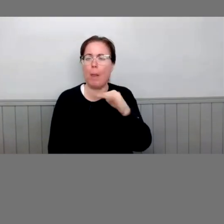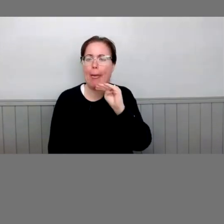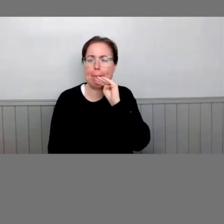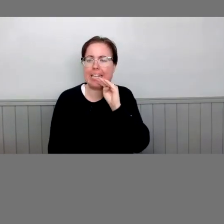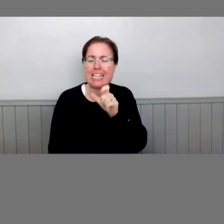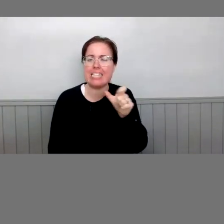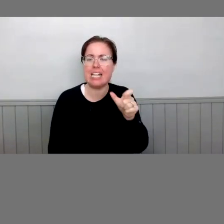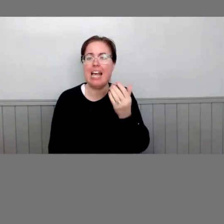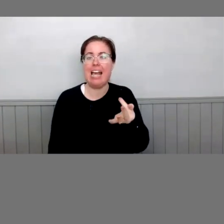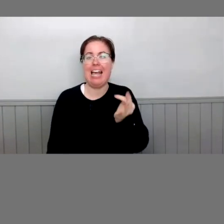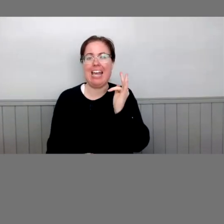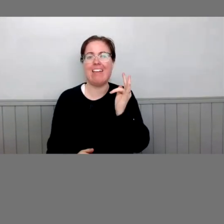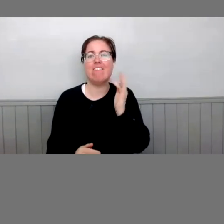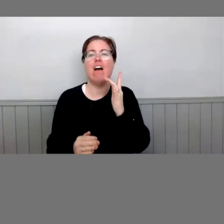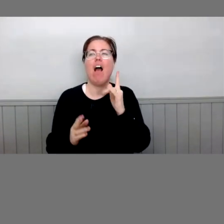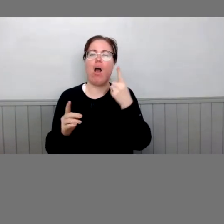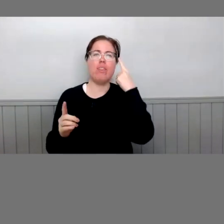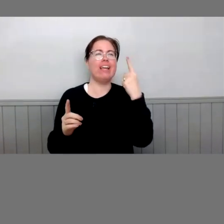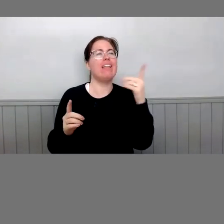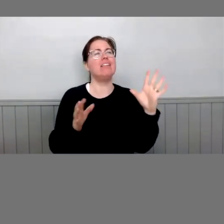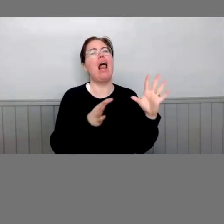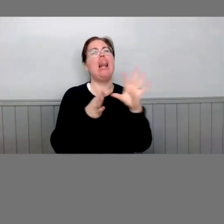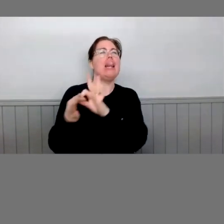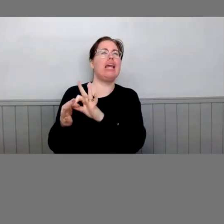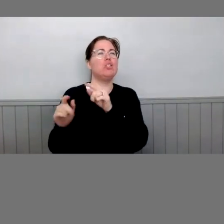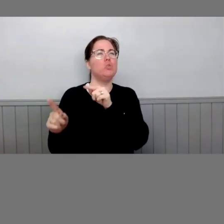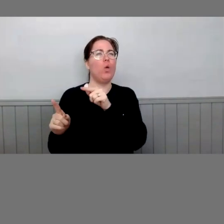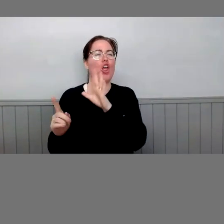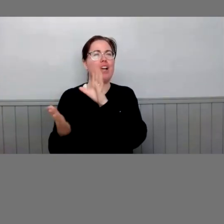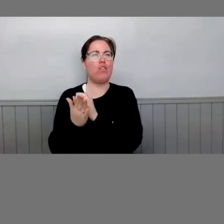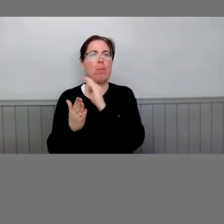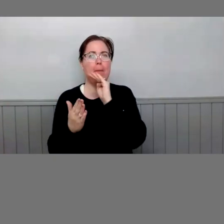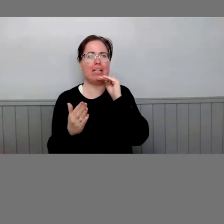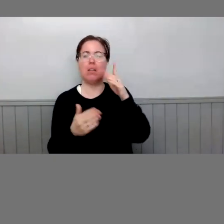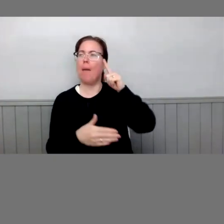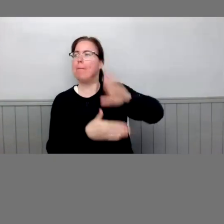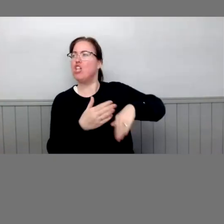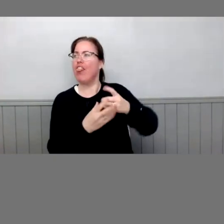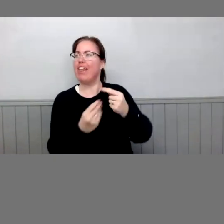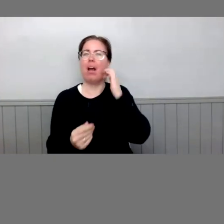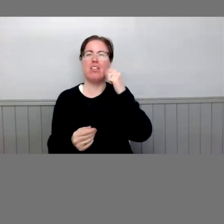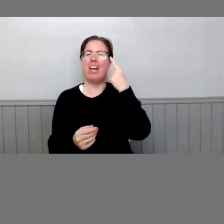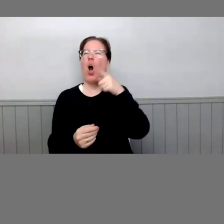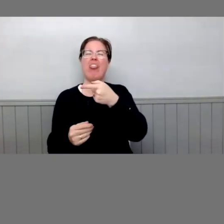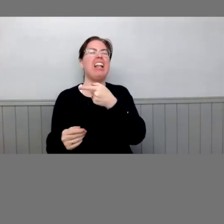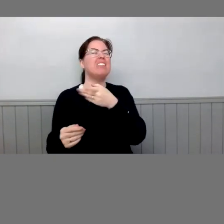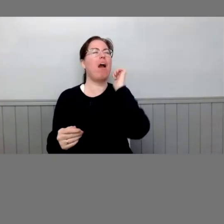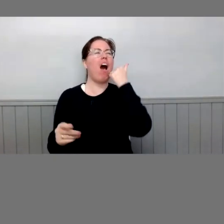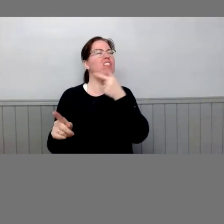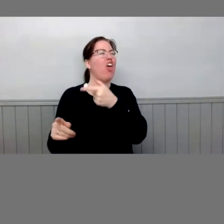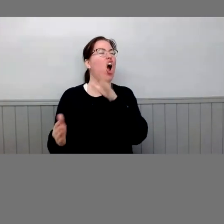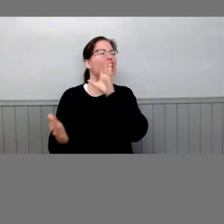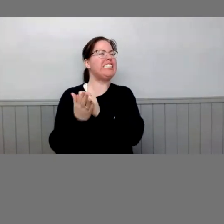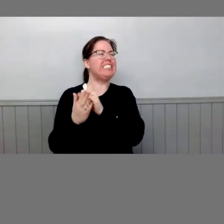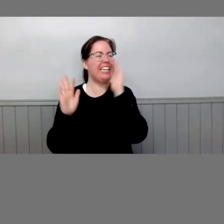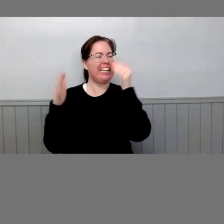somebody's diagnosis, but may result in something else being missed. So where people might think something is associated with being autistic and